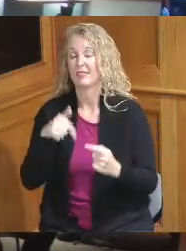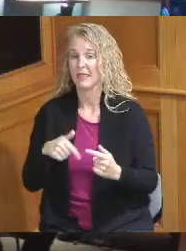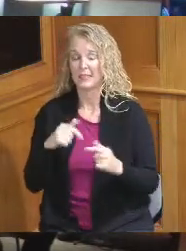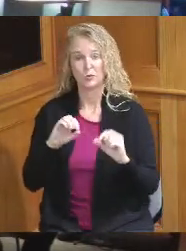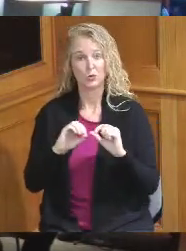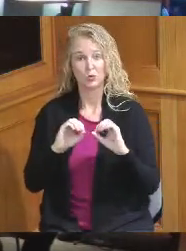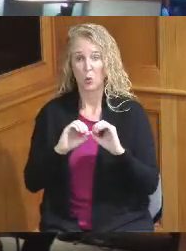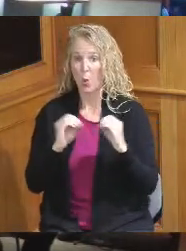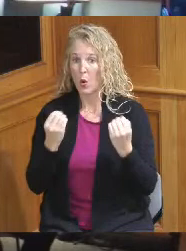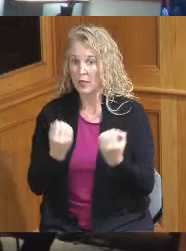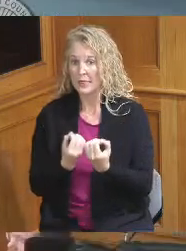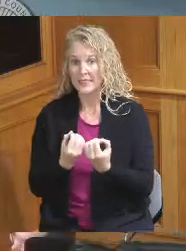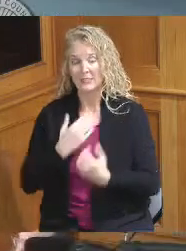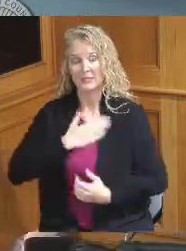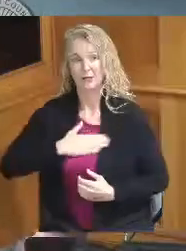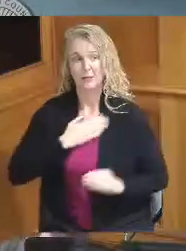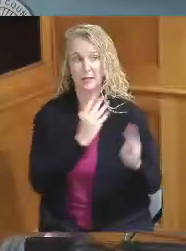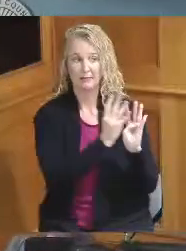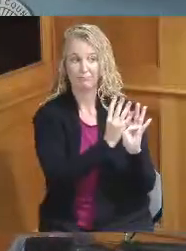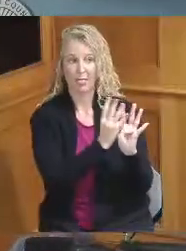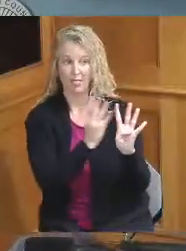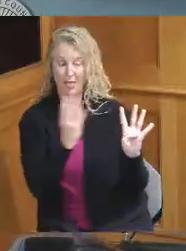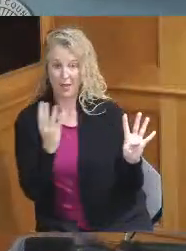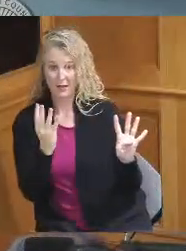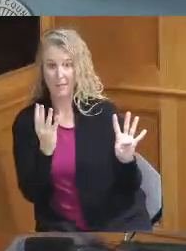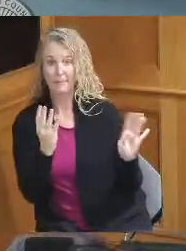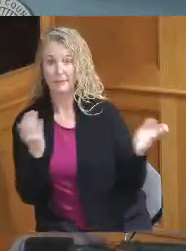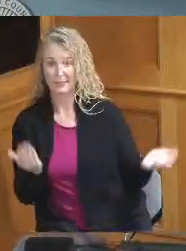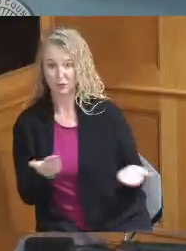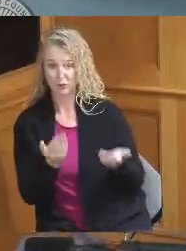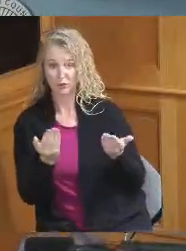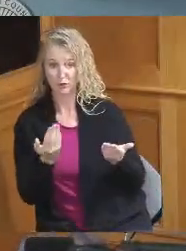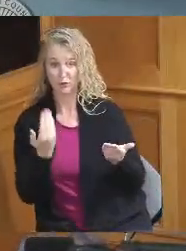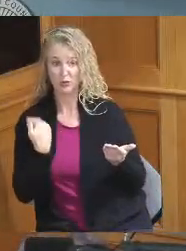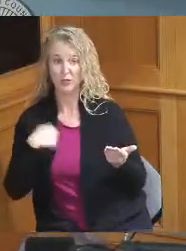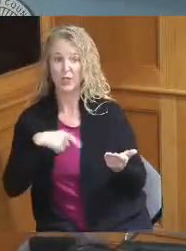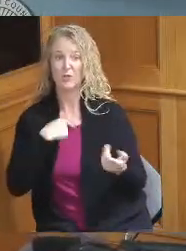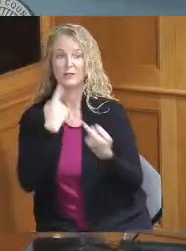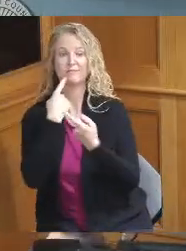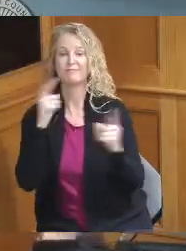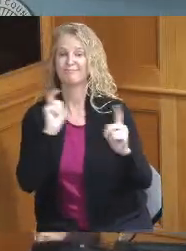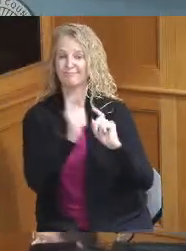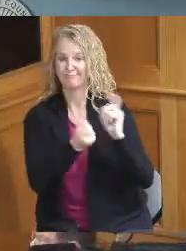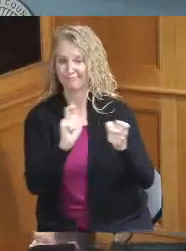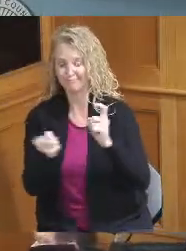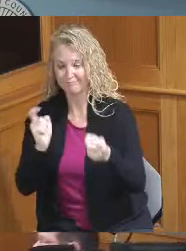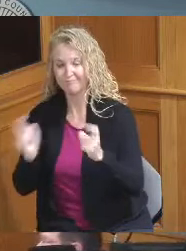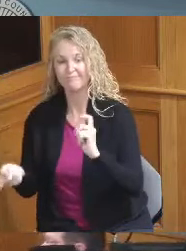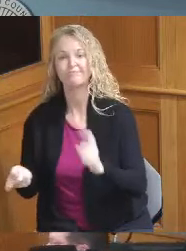I'm going to name a few, just line up and come here, and we'll give you your proclamation.